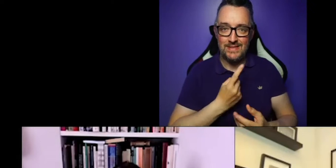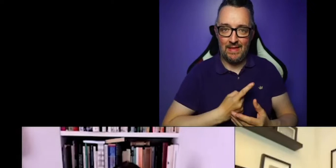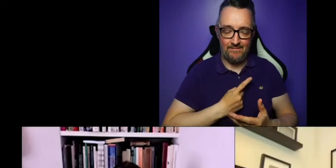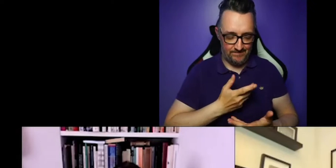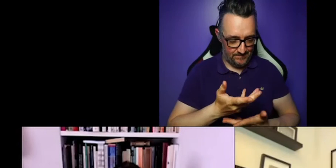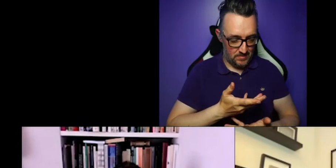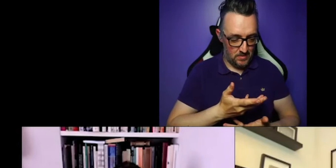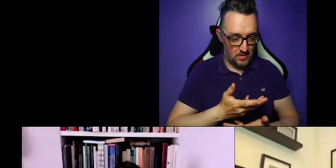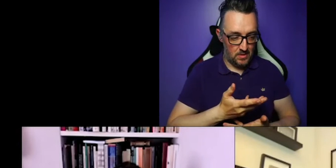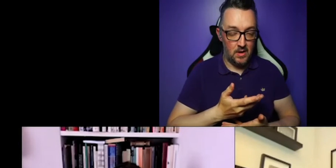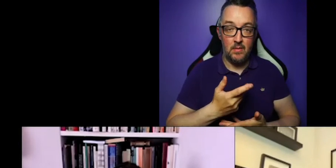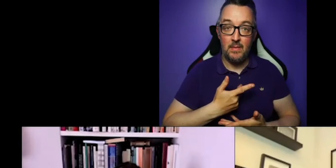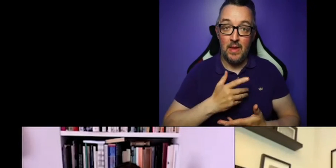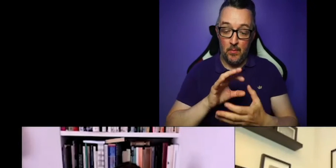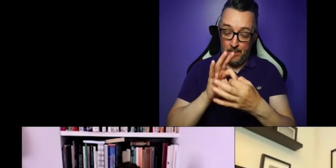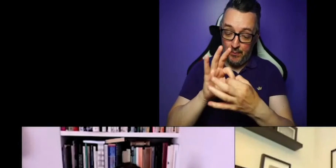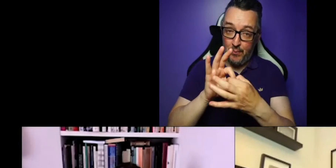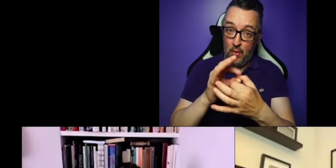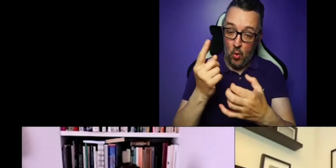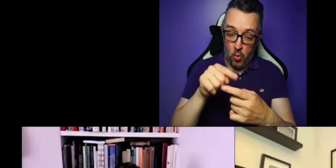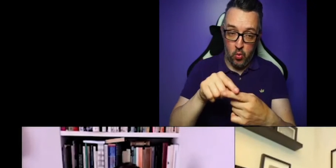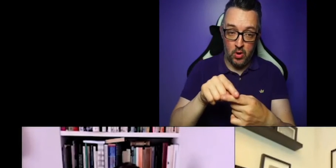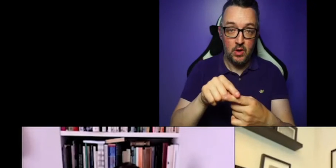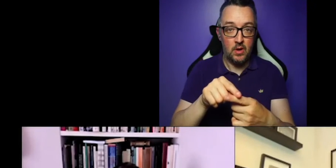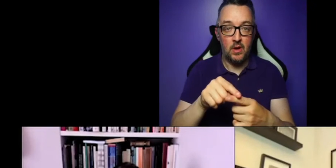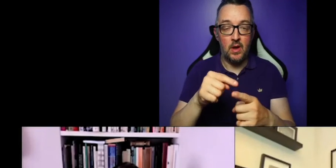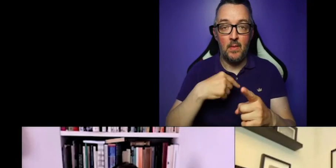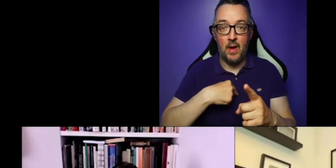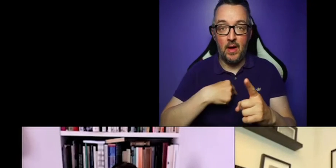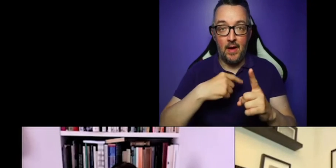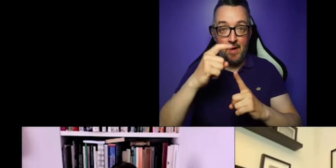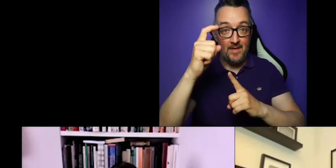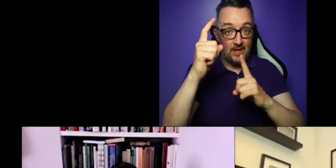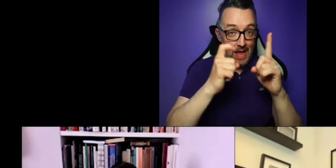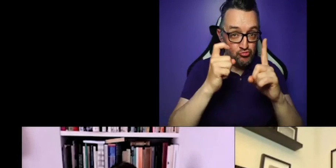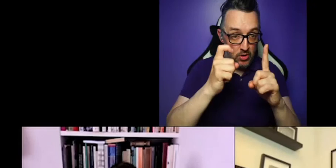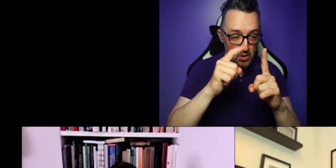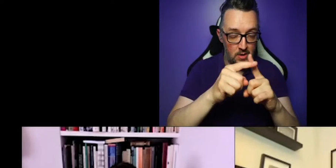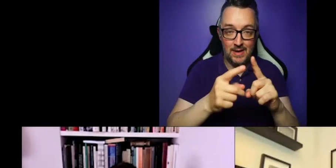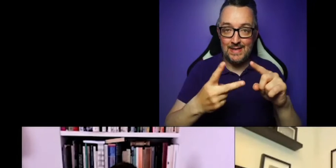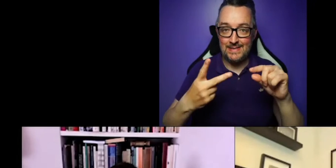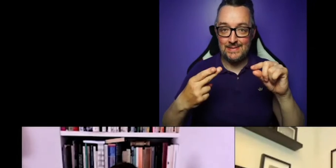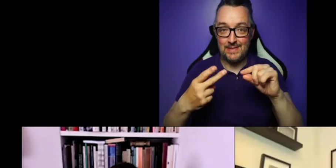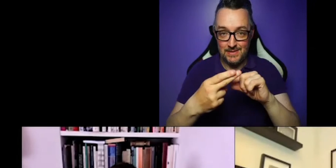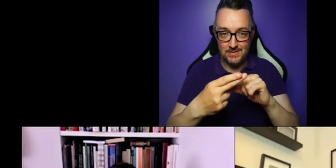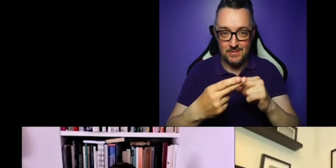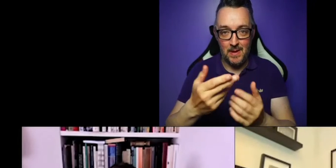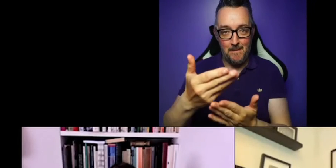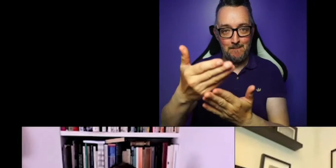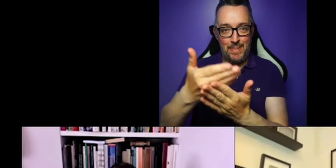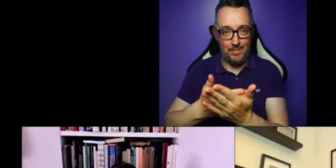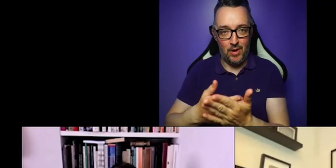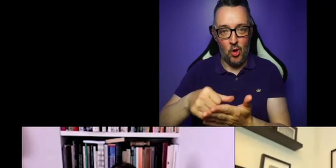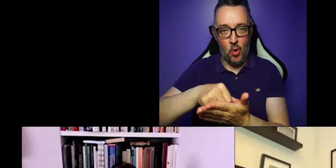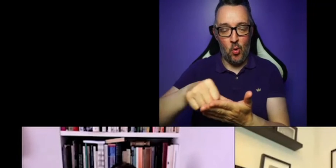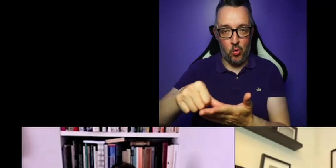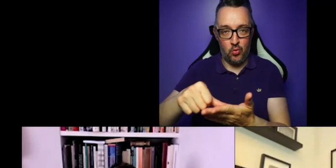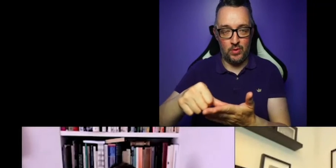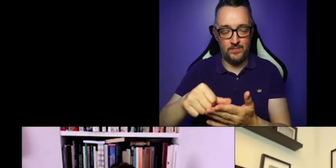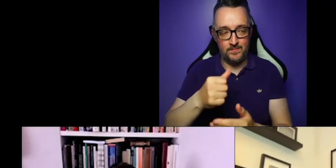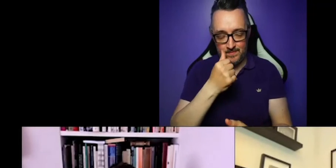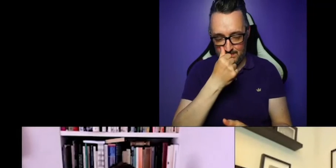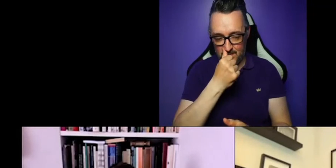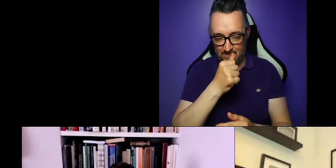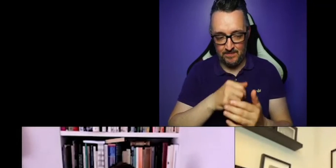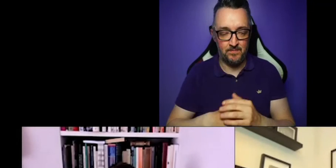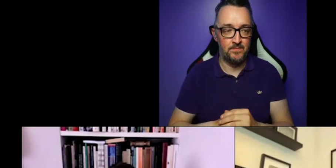my collaborators are my camera, scissors, paper and glue primarily. My collaborators are also my